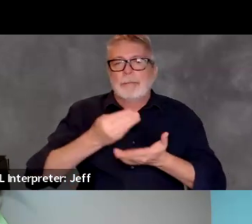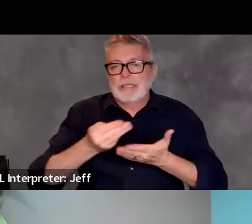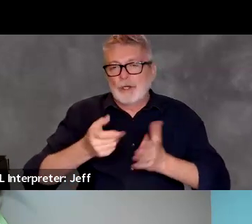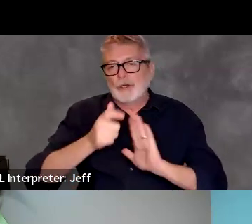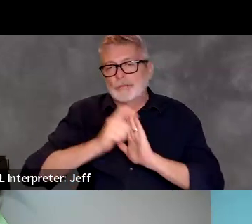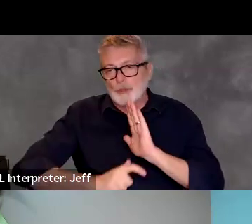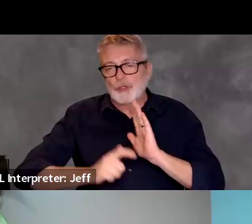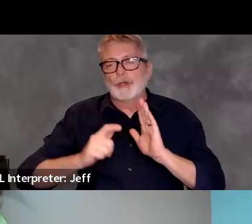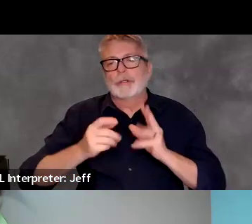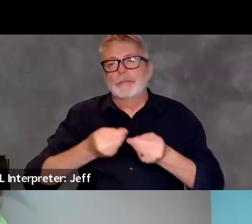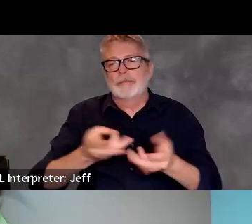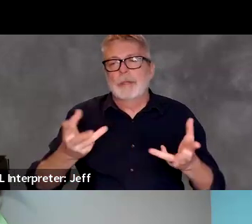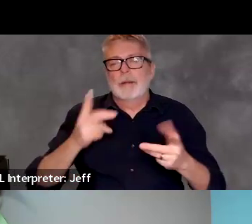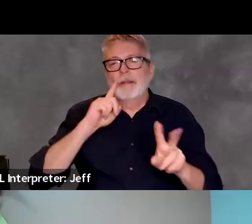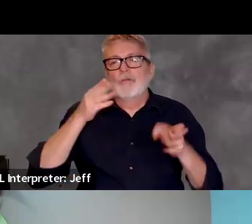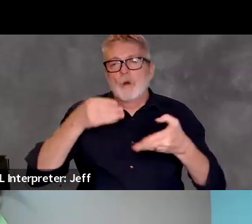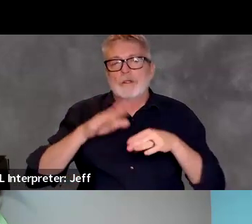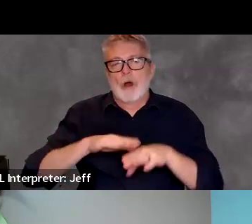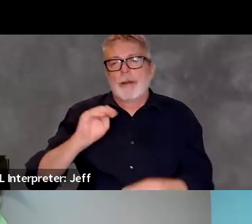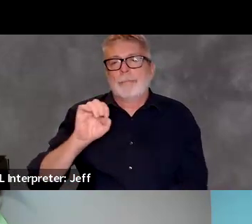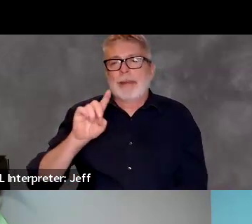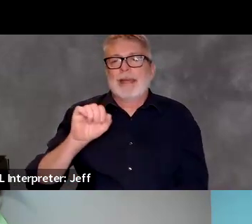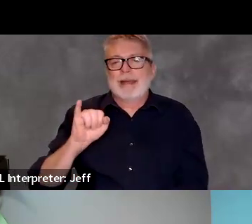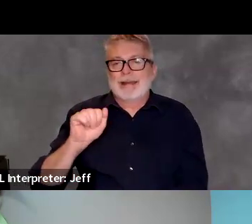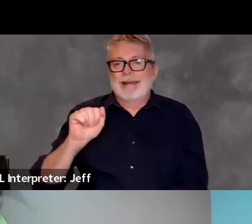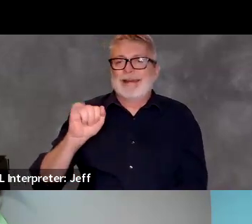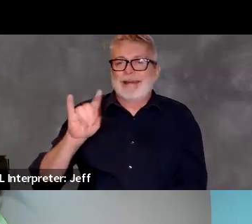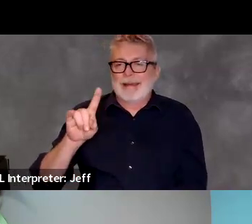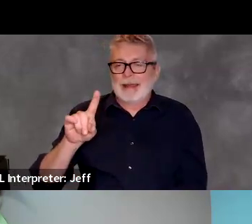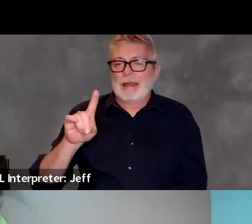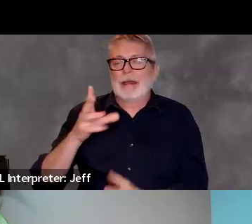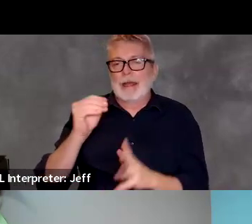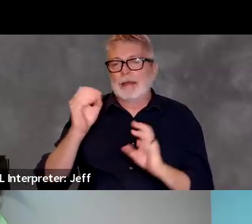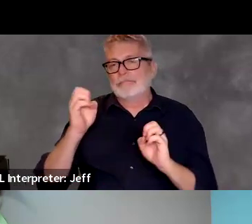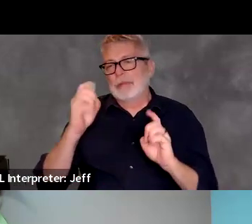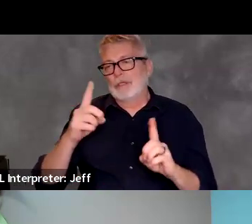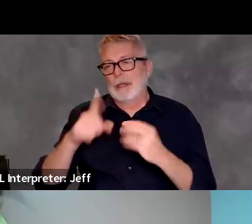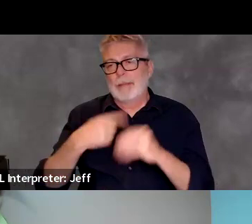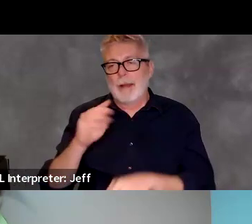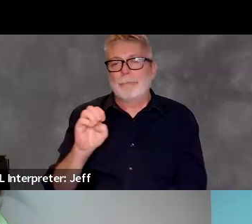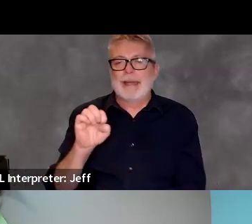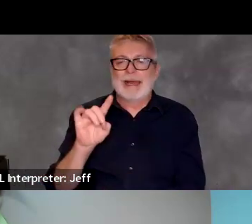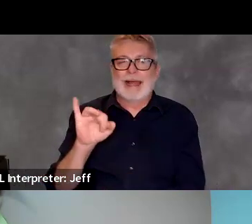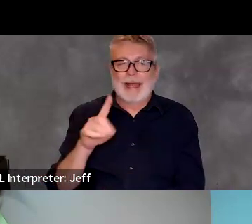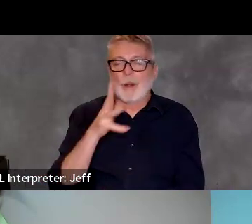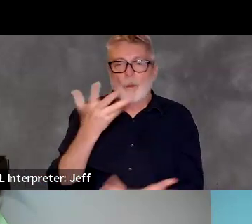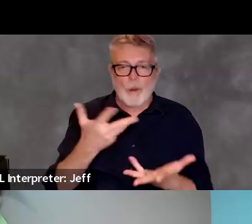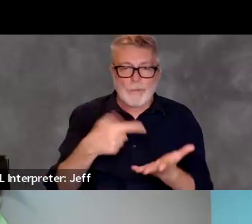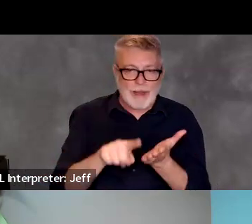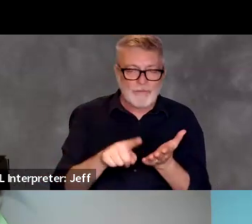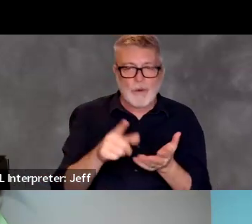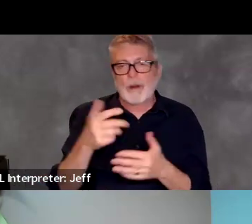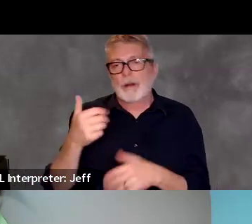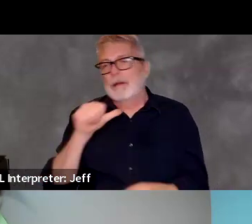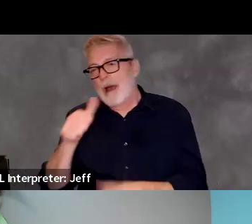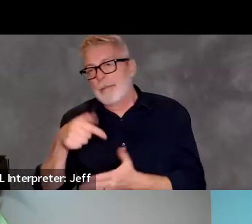is on Medicaid, just education about what Medicaid funds, why it's important,